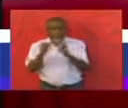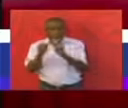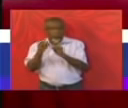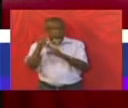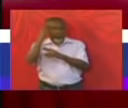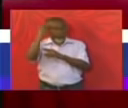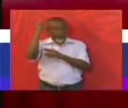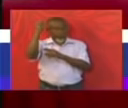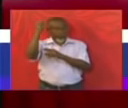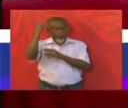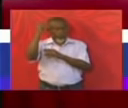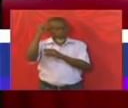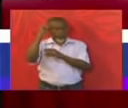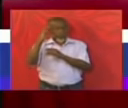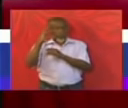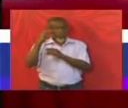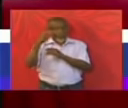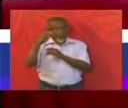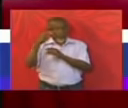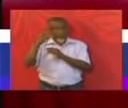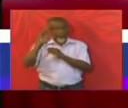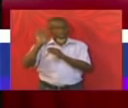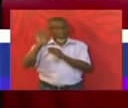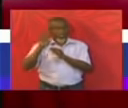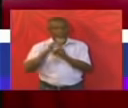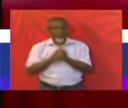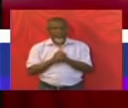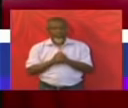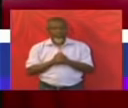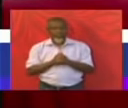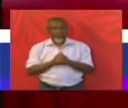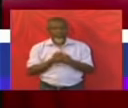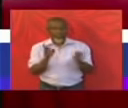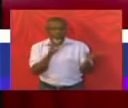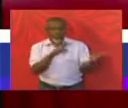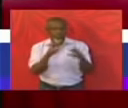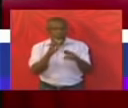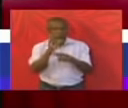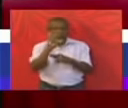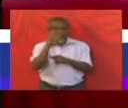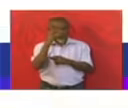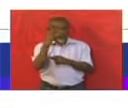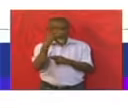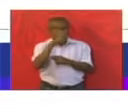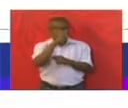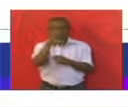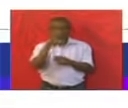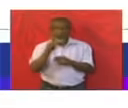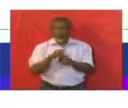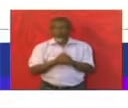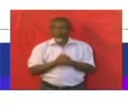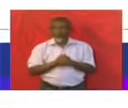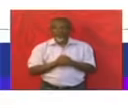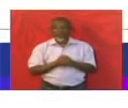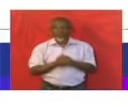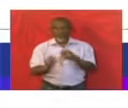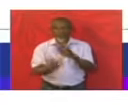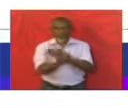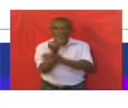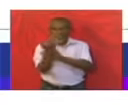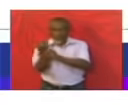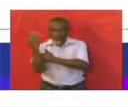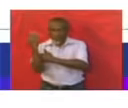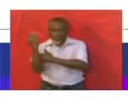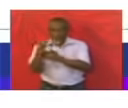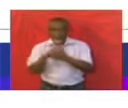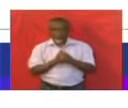Channel 5. Candice Jackson, we are ready for your 2 questions. Hi, good morning, Candice Jackson from